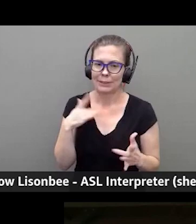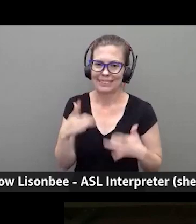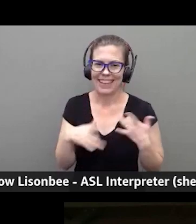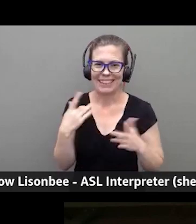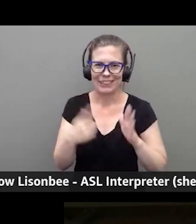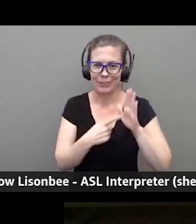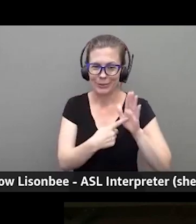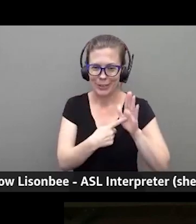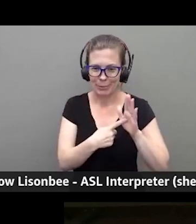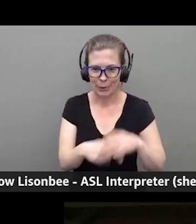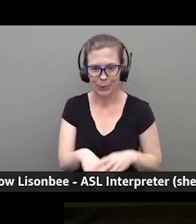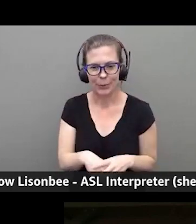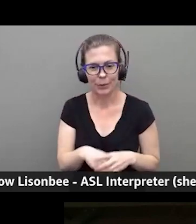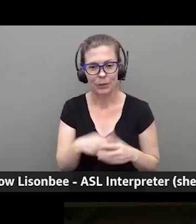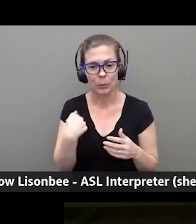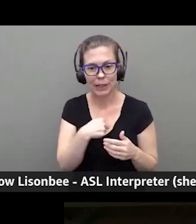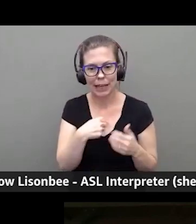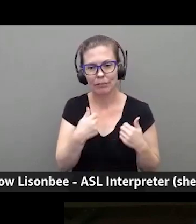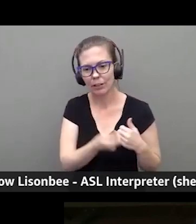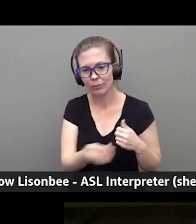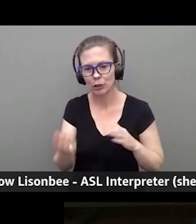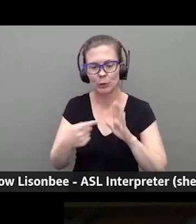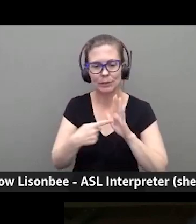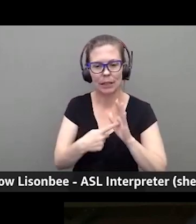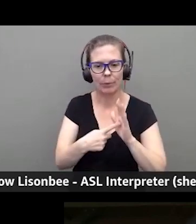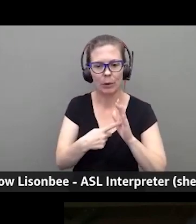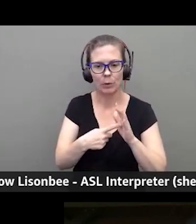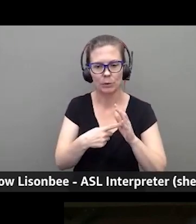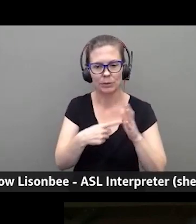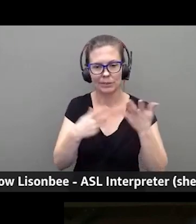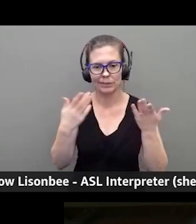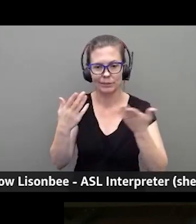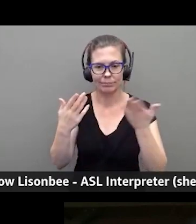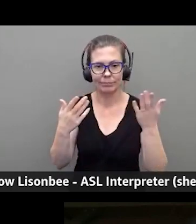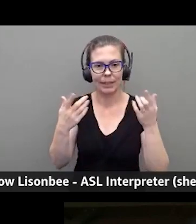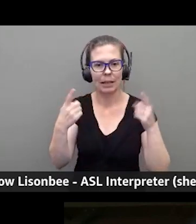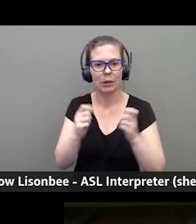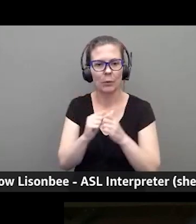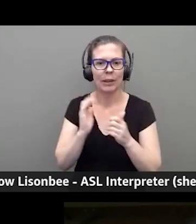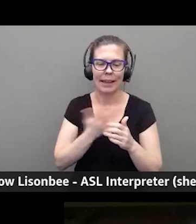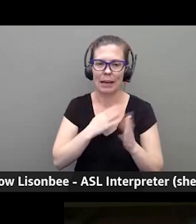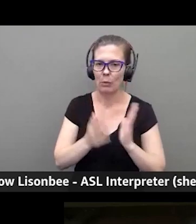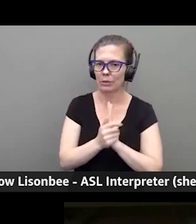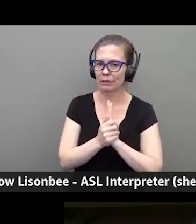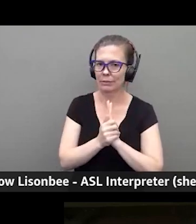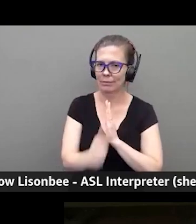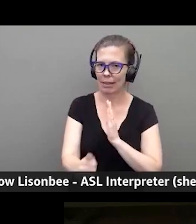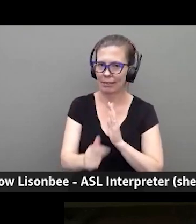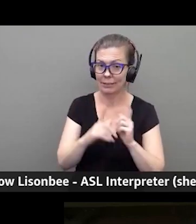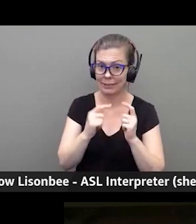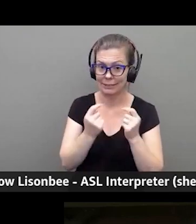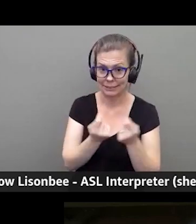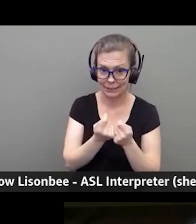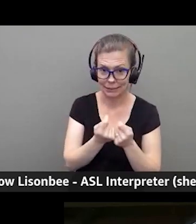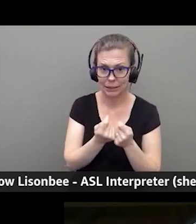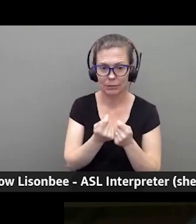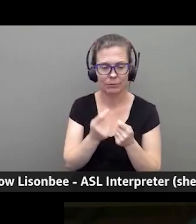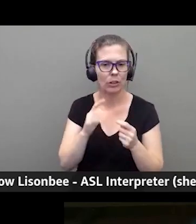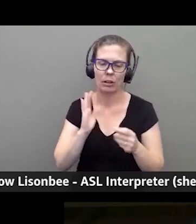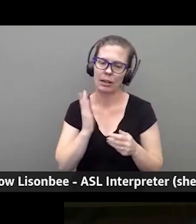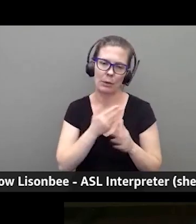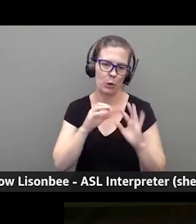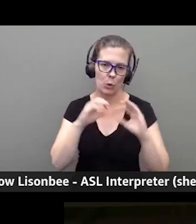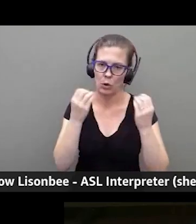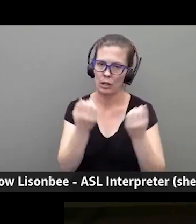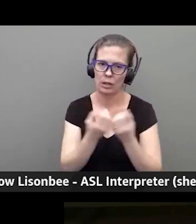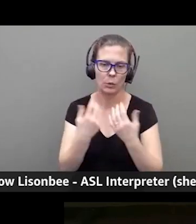this out. We have a couple demos that have been created by our super talented team inside. Our whole organization